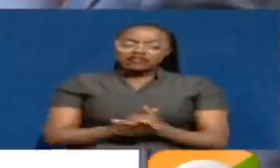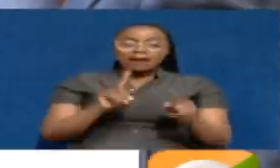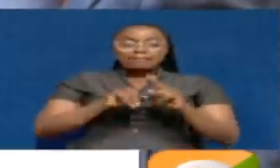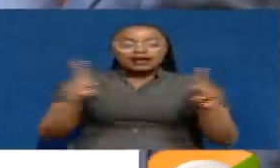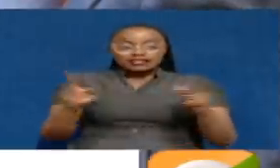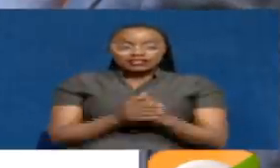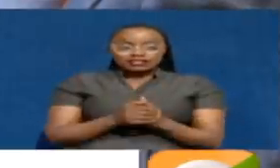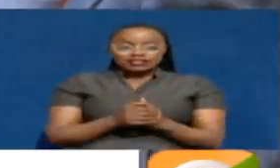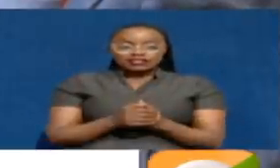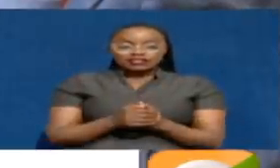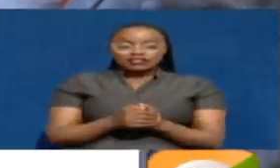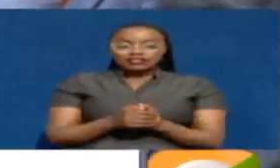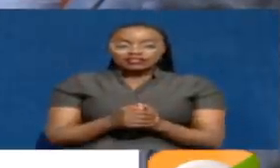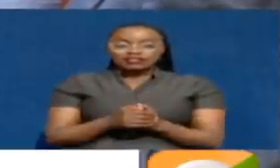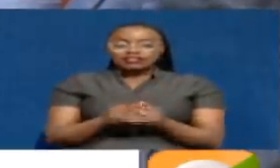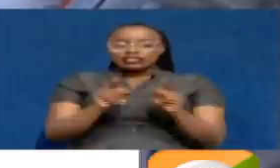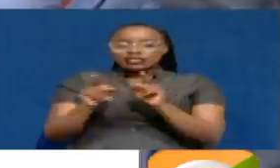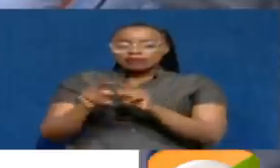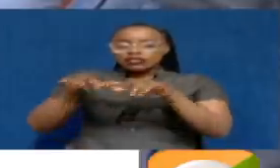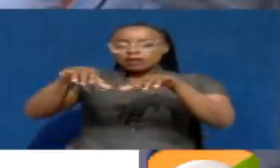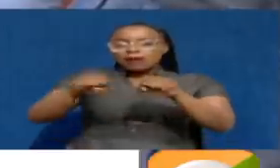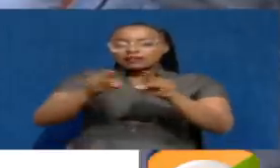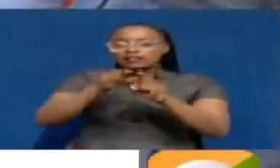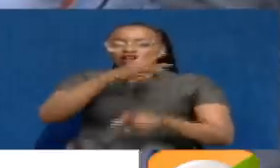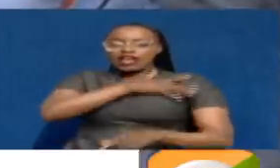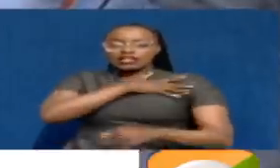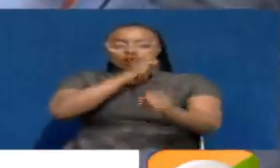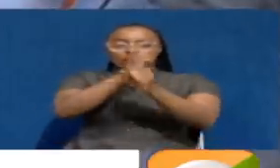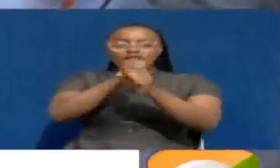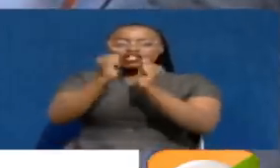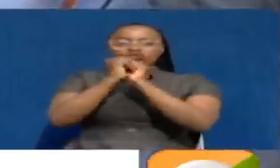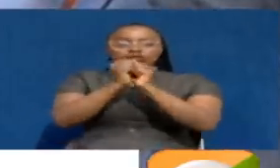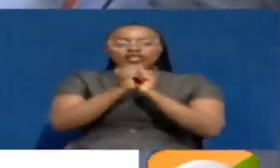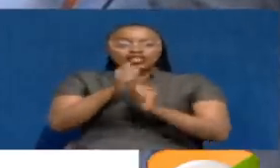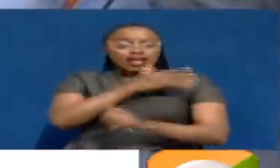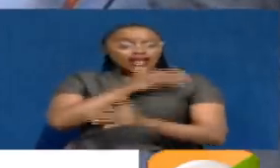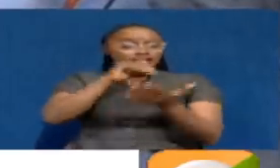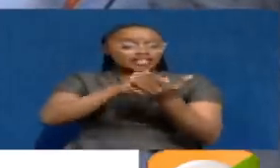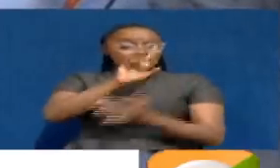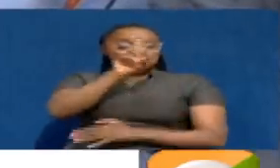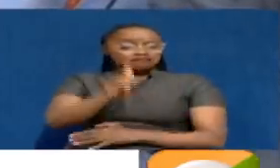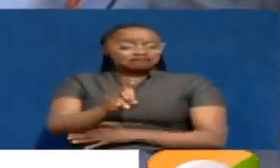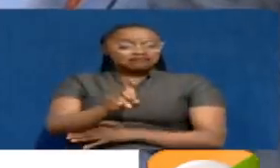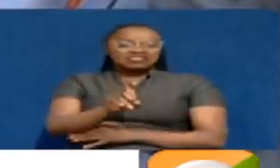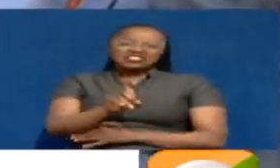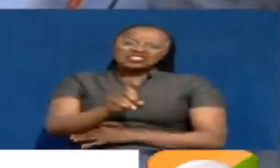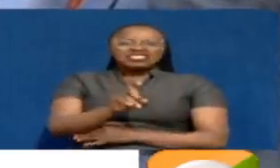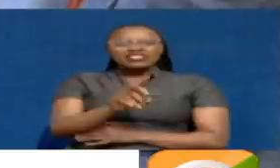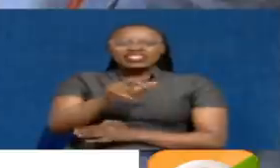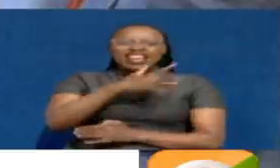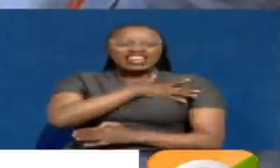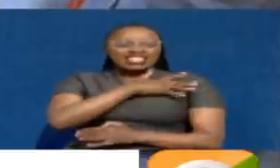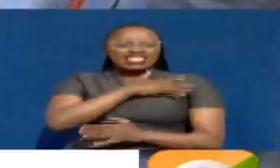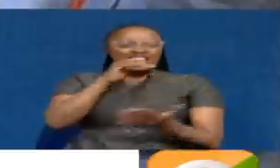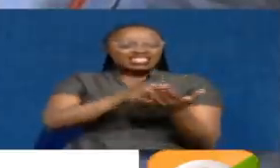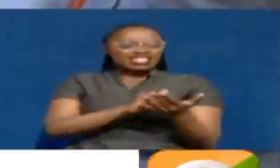But in terms of taking off as NASA, working together as NASA again? Not necessarily as NASA